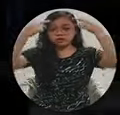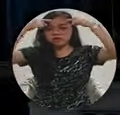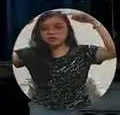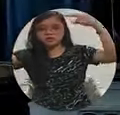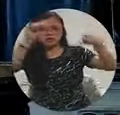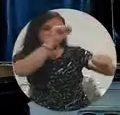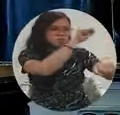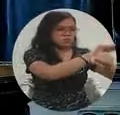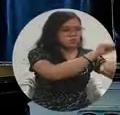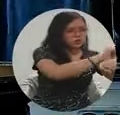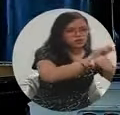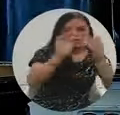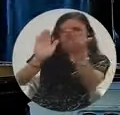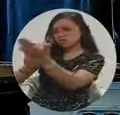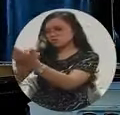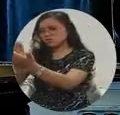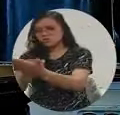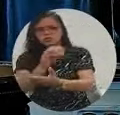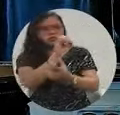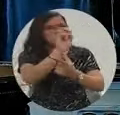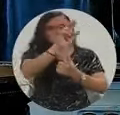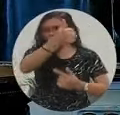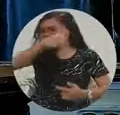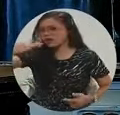it. You have to follow a principle.